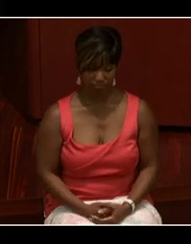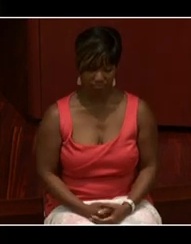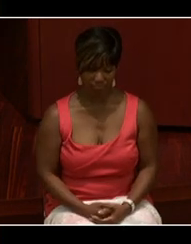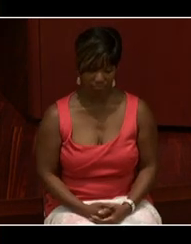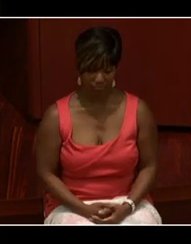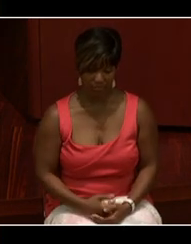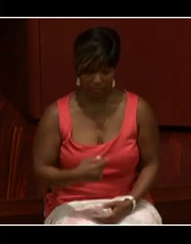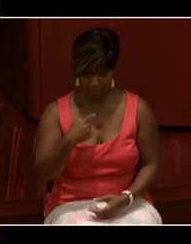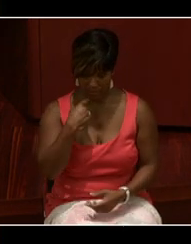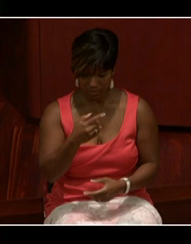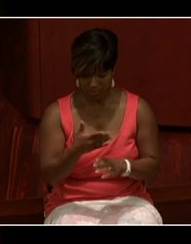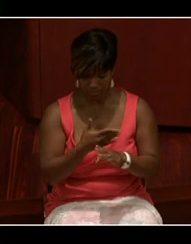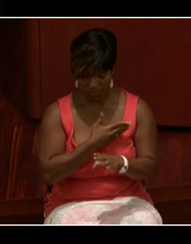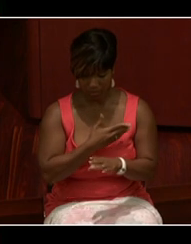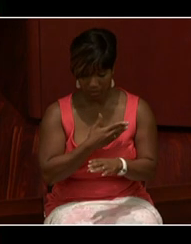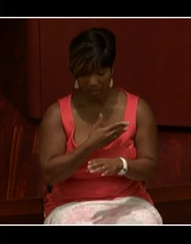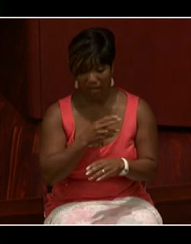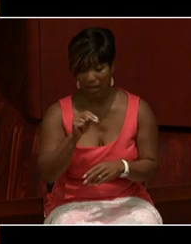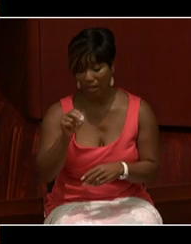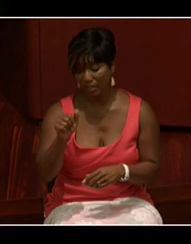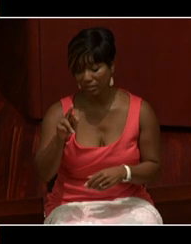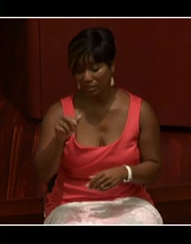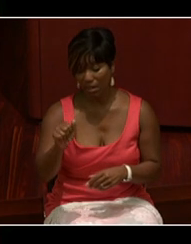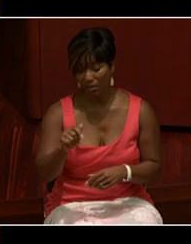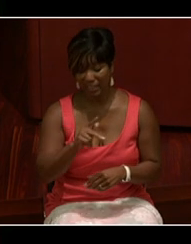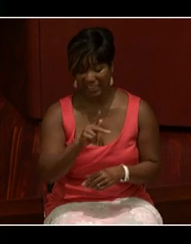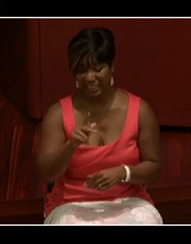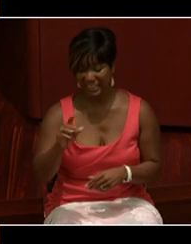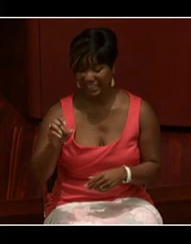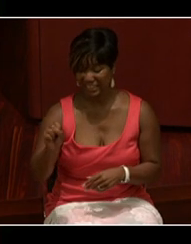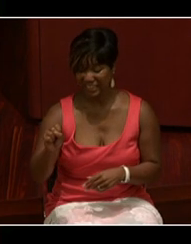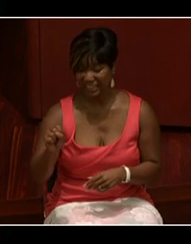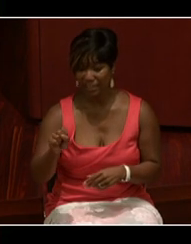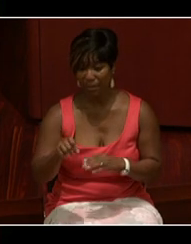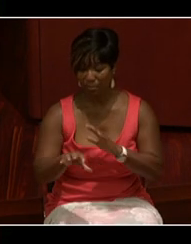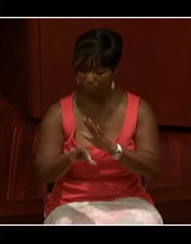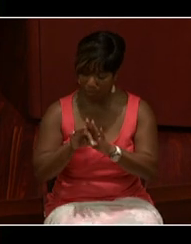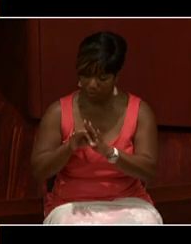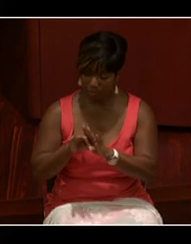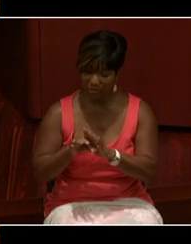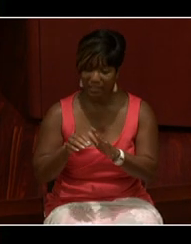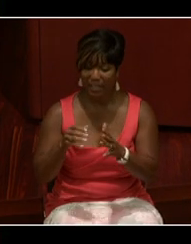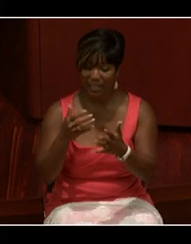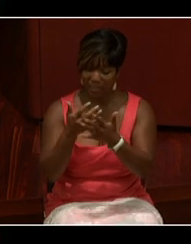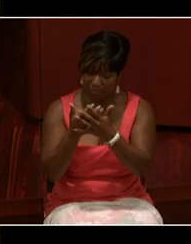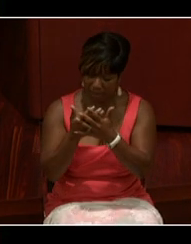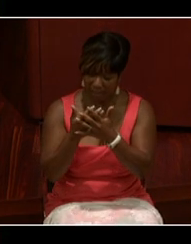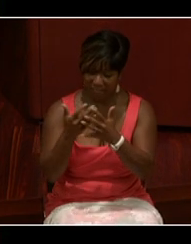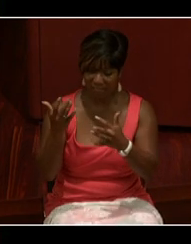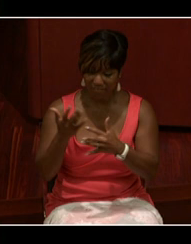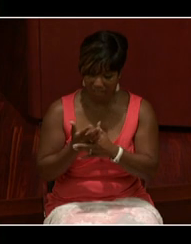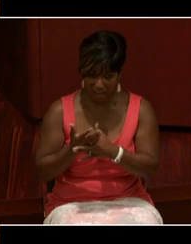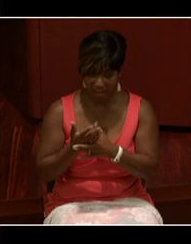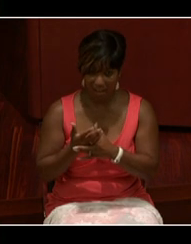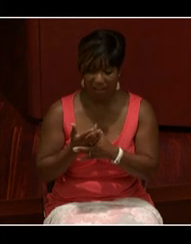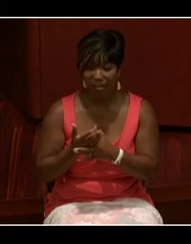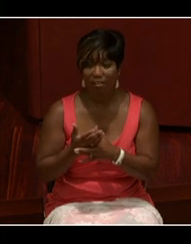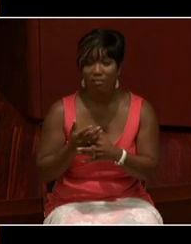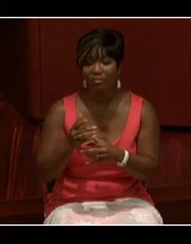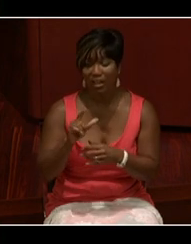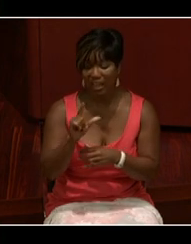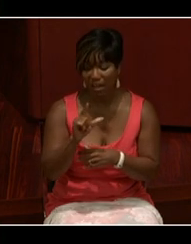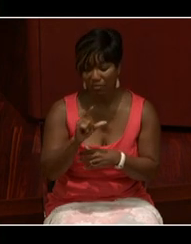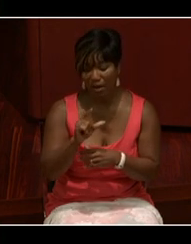As I mentioned earlier, the National Archives of Kansas City holds the inmate case files for Leavenworth Federal Penitentiary.